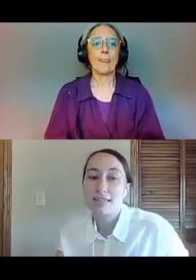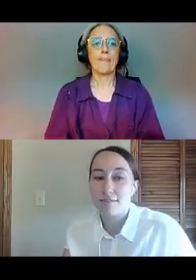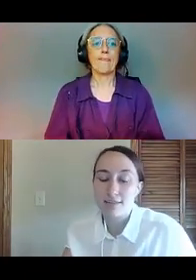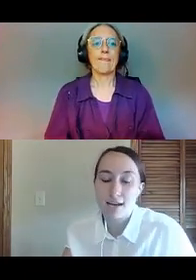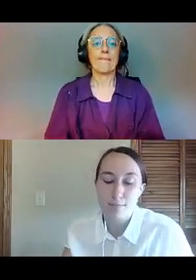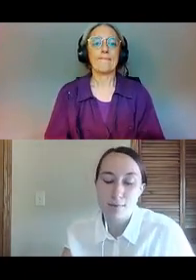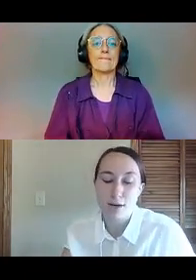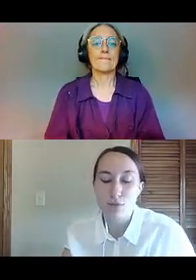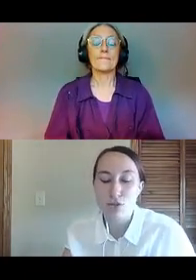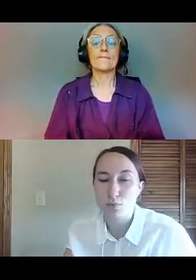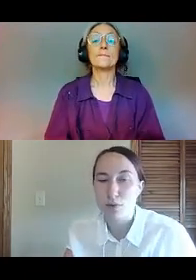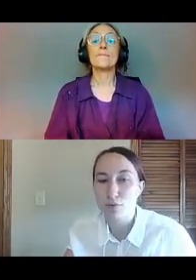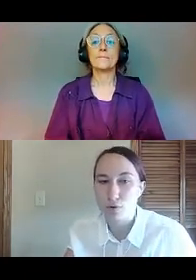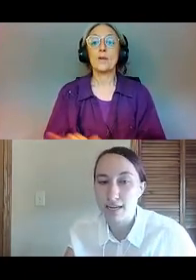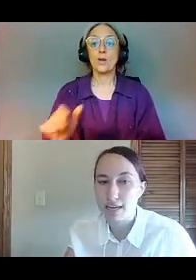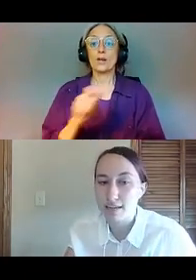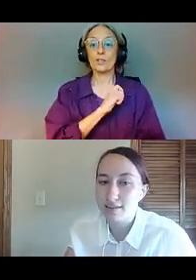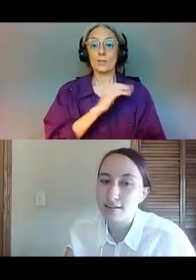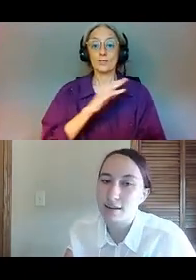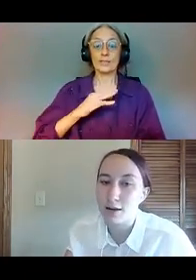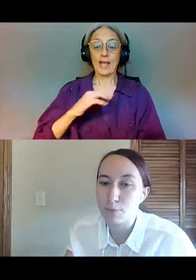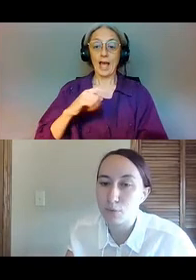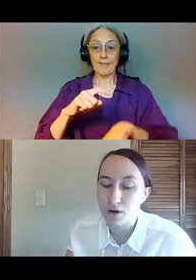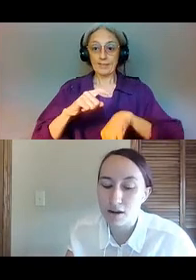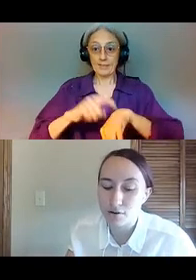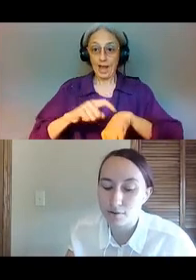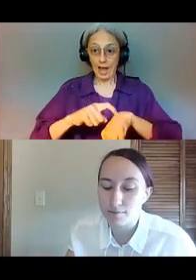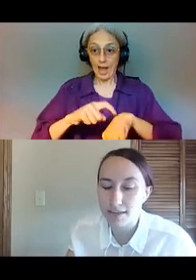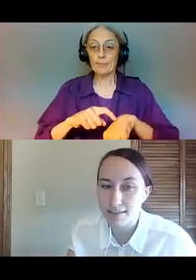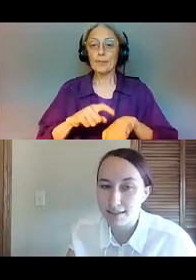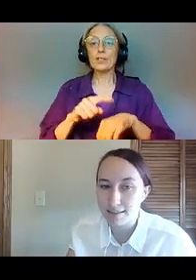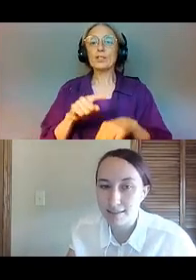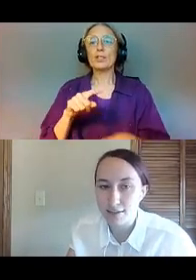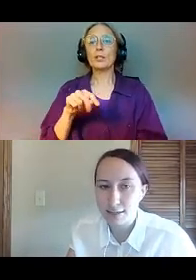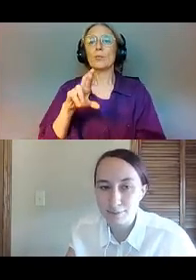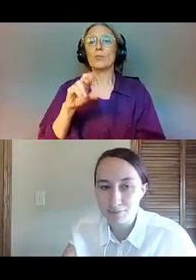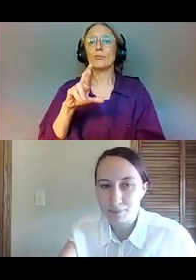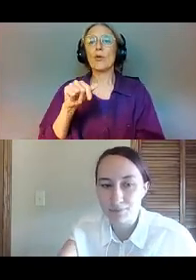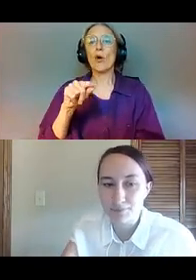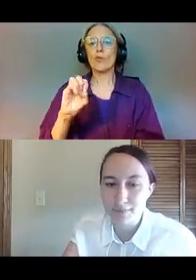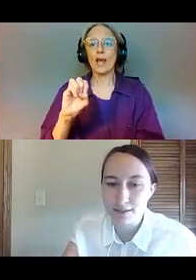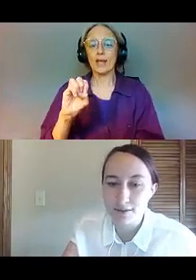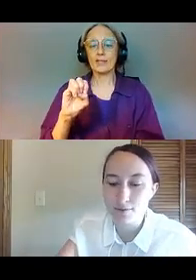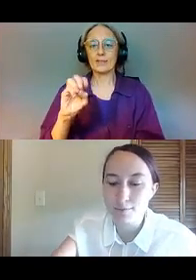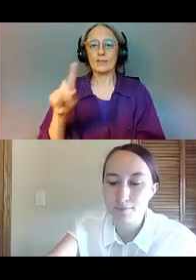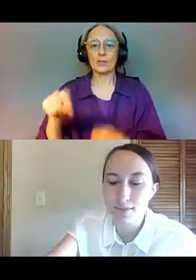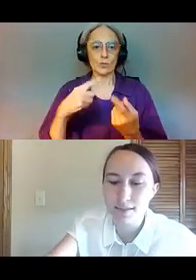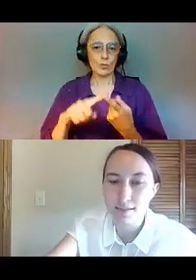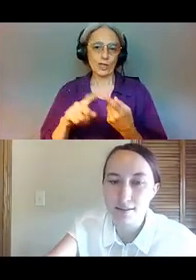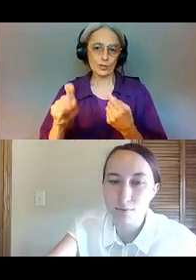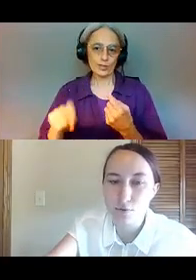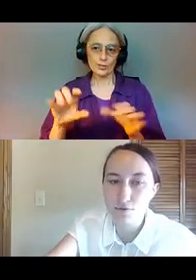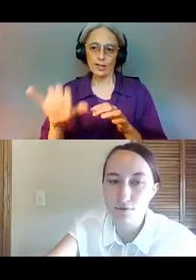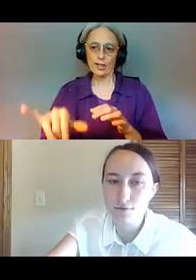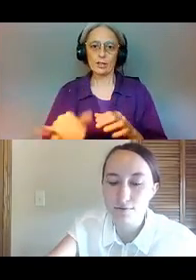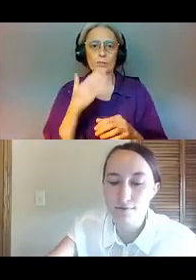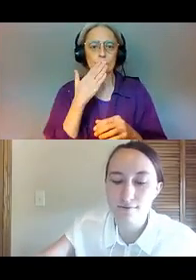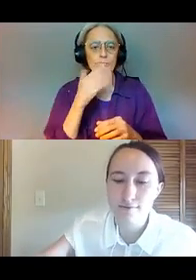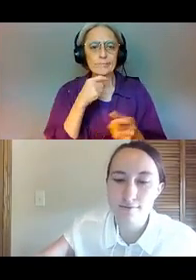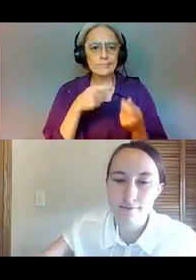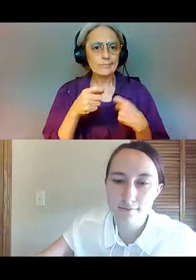Furthermore, staff time should be prorated wherever that is necessary. Whoop, that did not